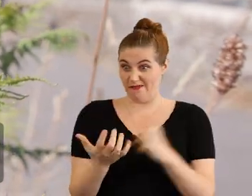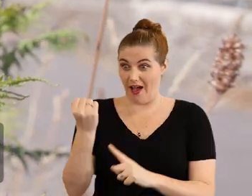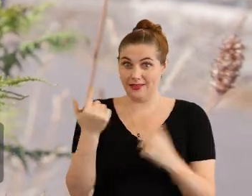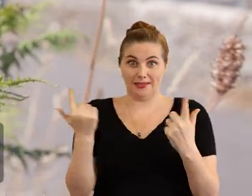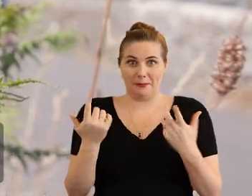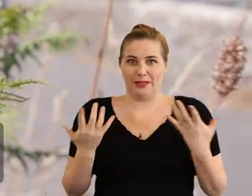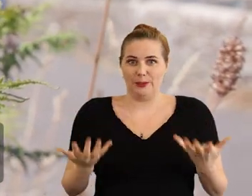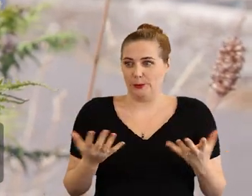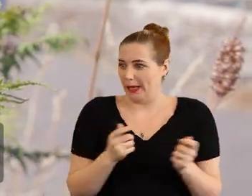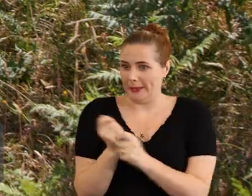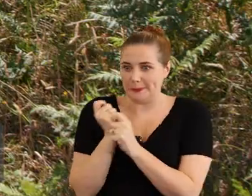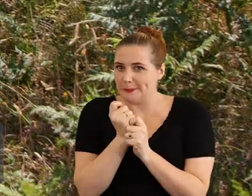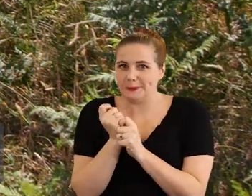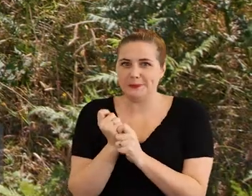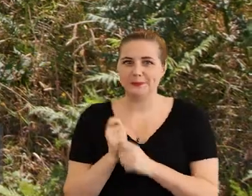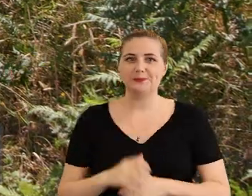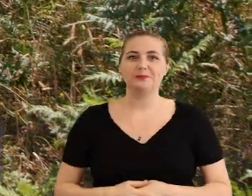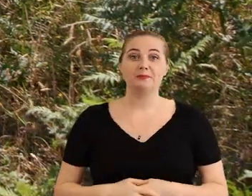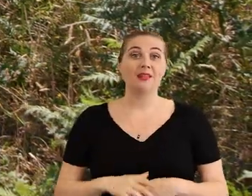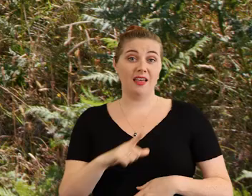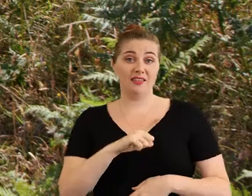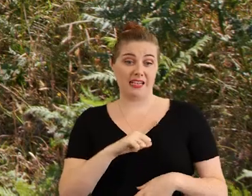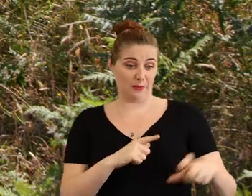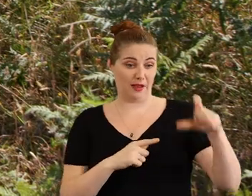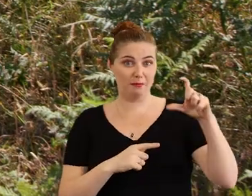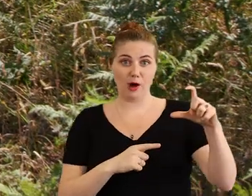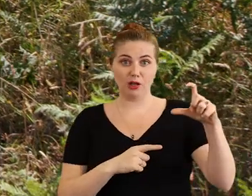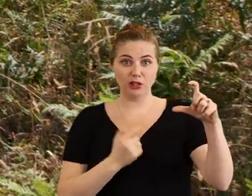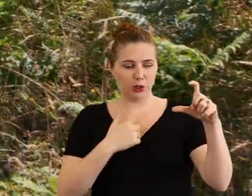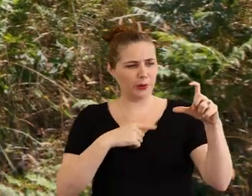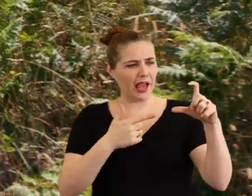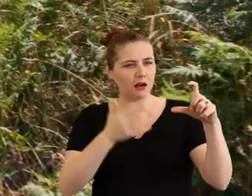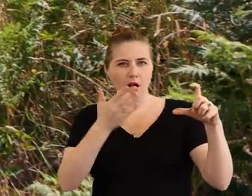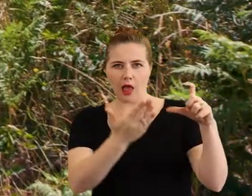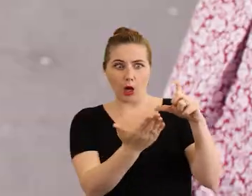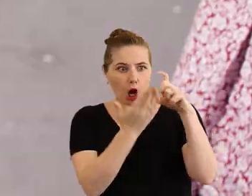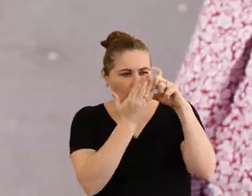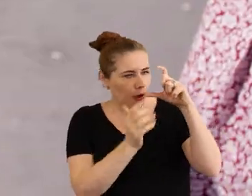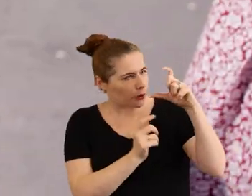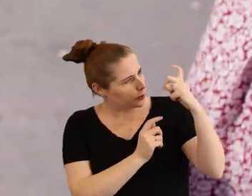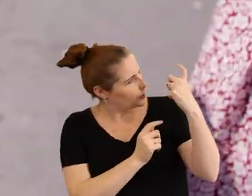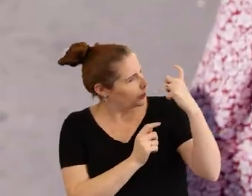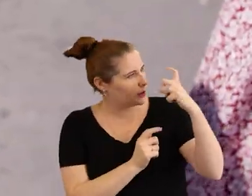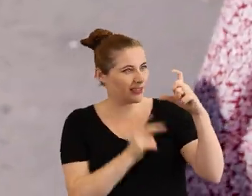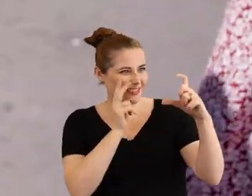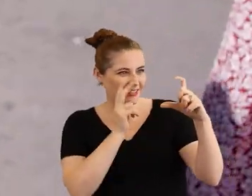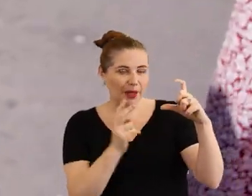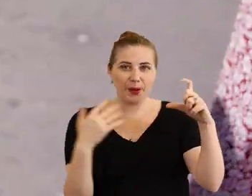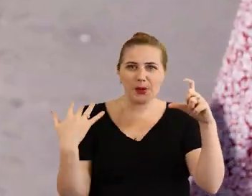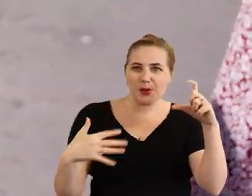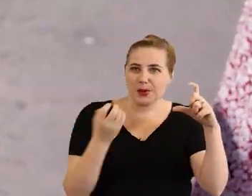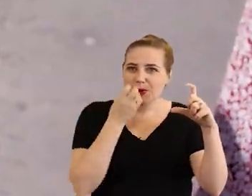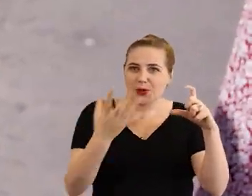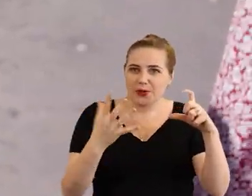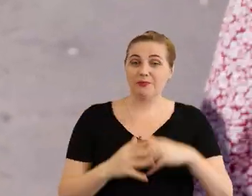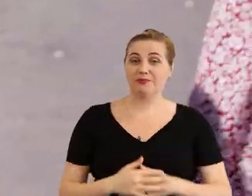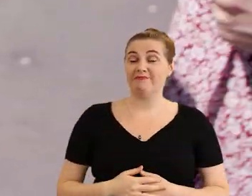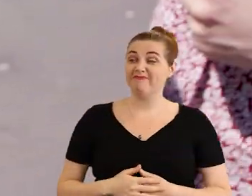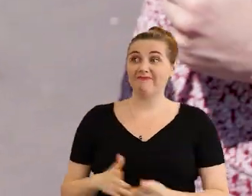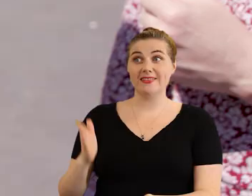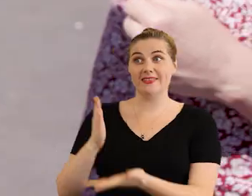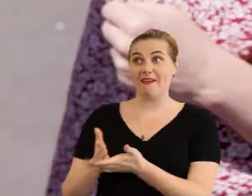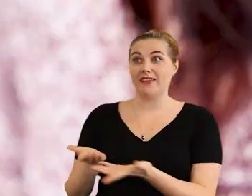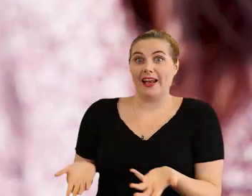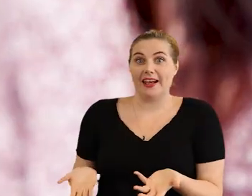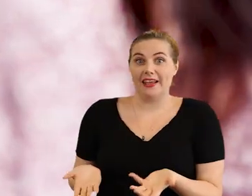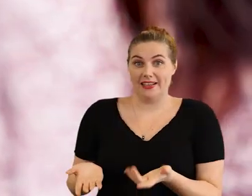hopefully we'll find something now for you to have a look at. And that's the idea of the pot, isn't it? That you get to just have a closer look at some of